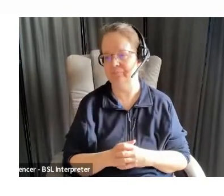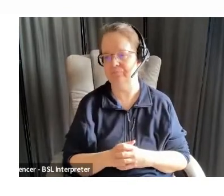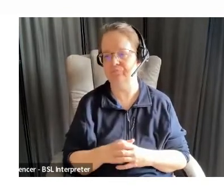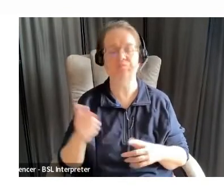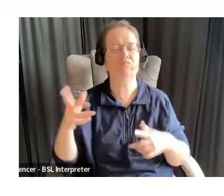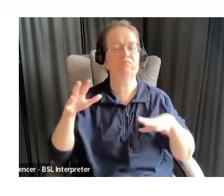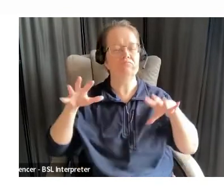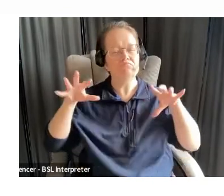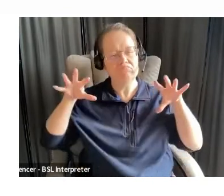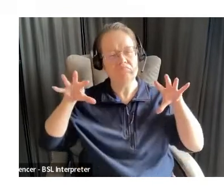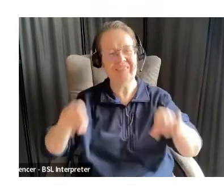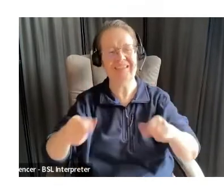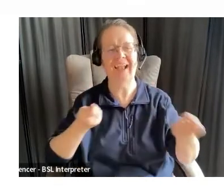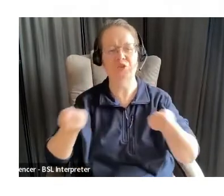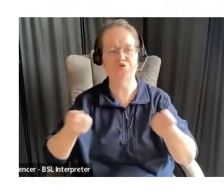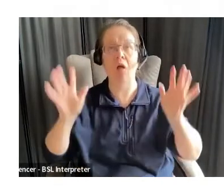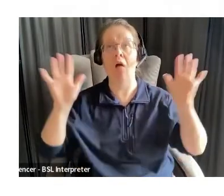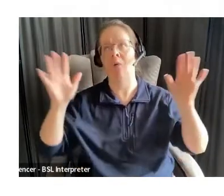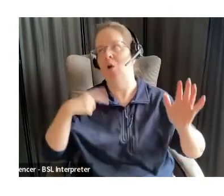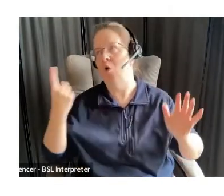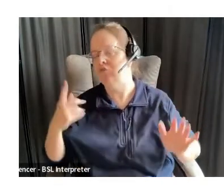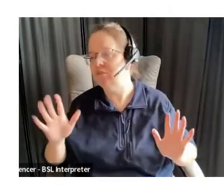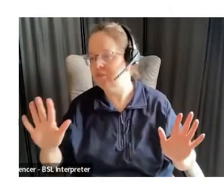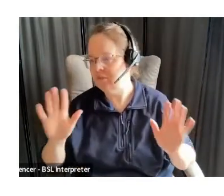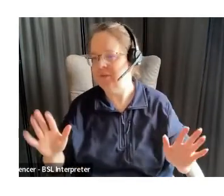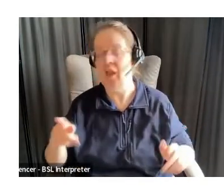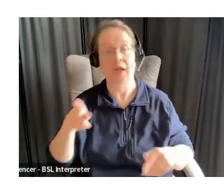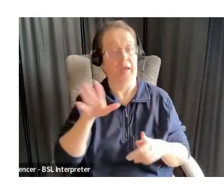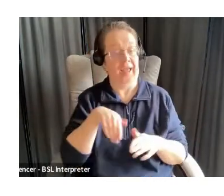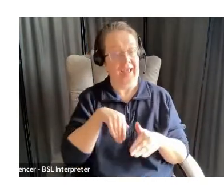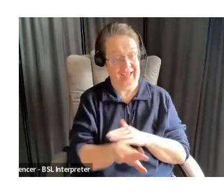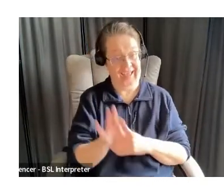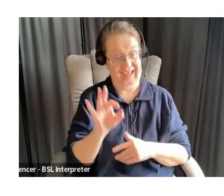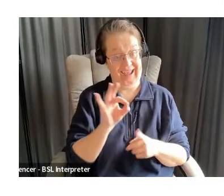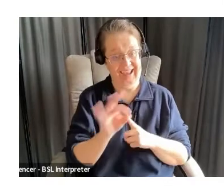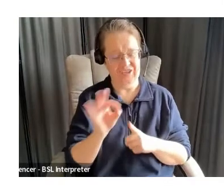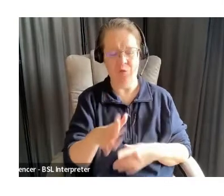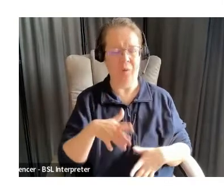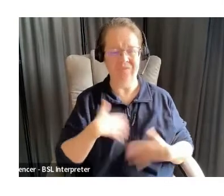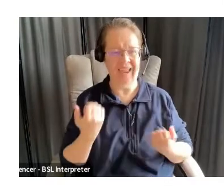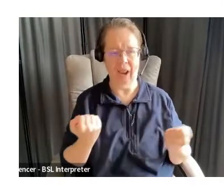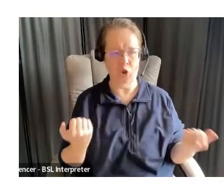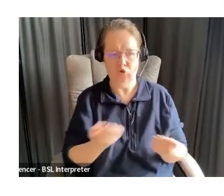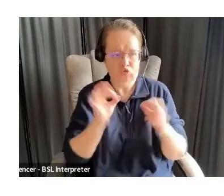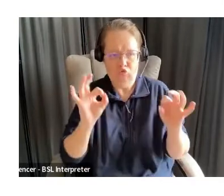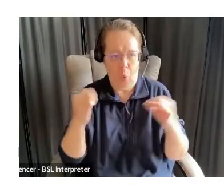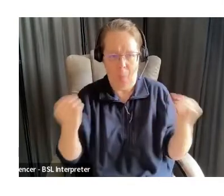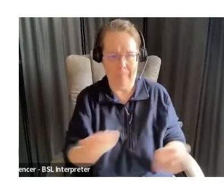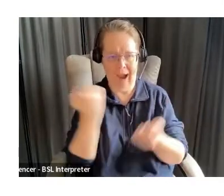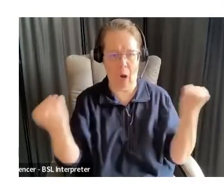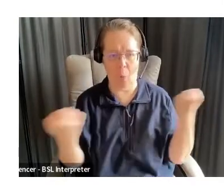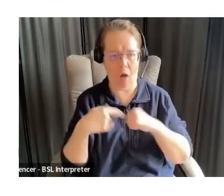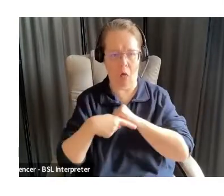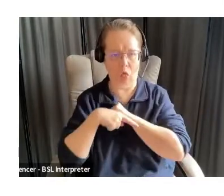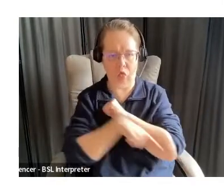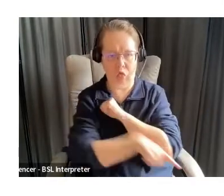Taking control. Oh my goodness. We all know that going into an interview, we feel powerless. We have no